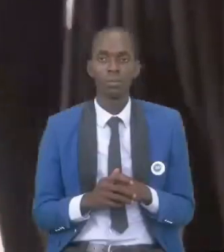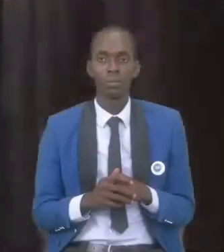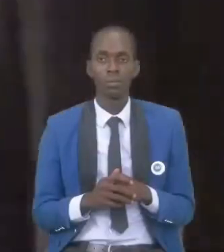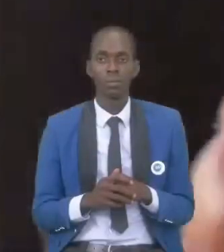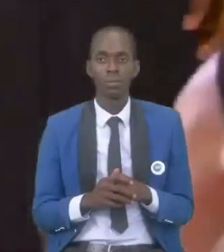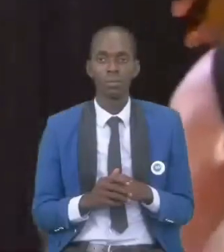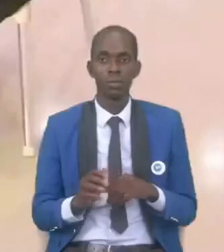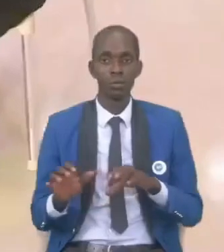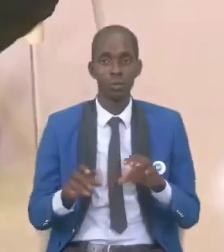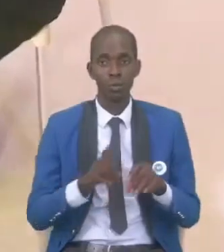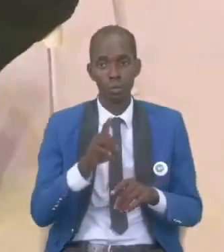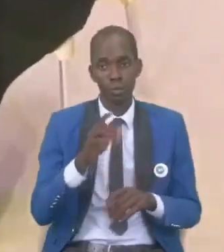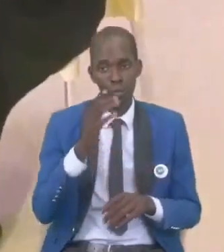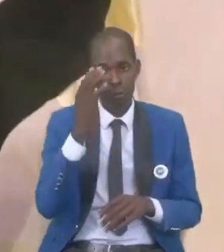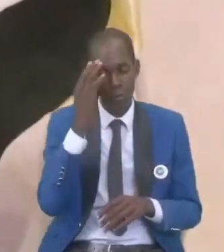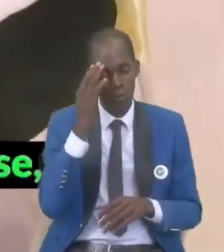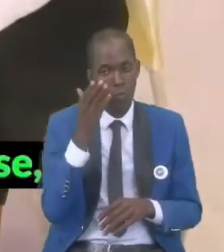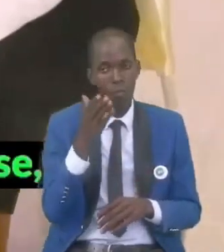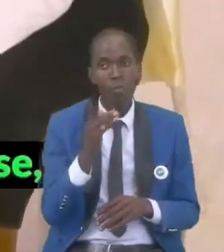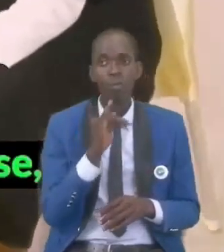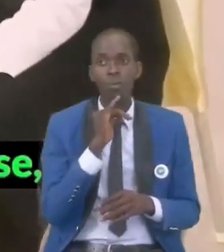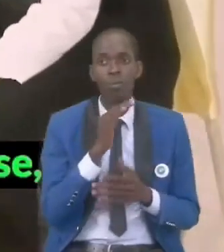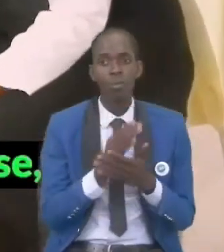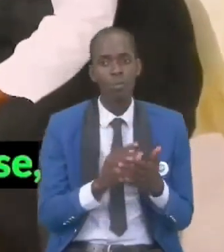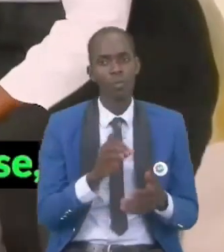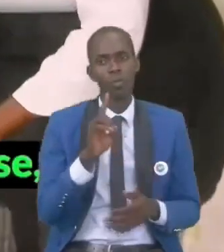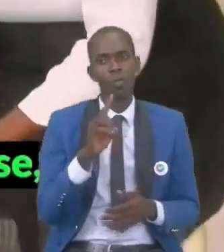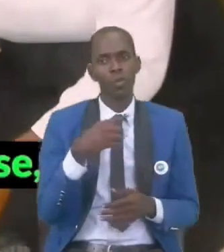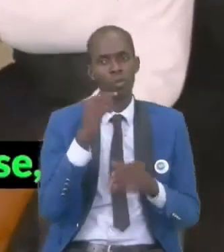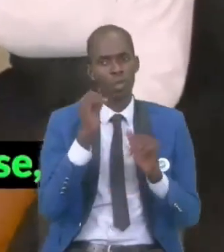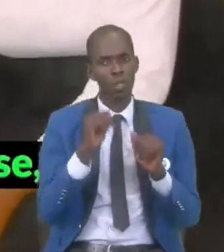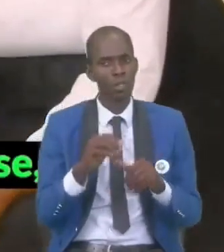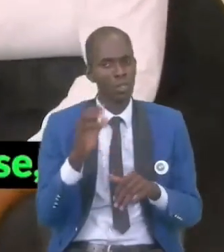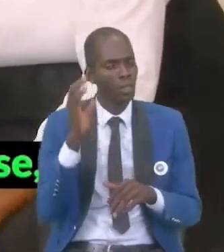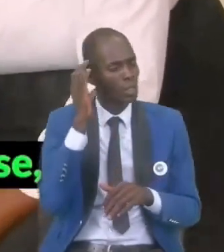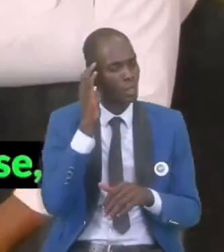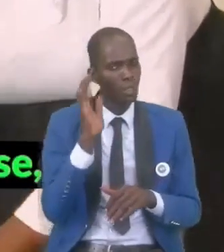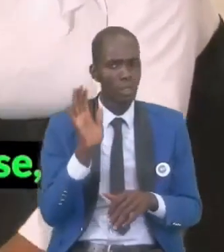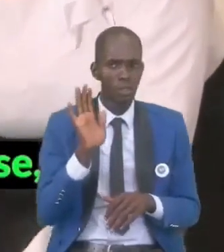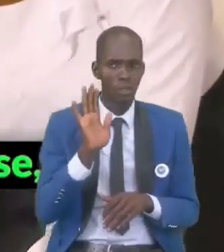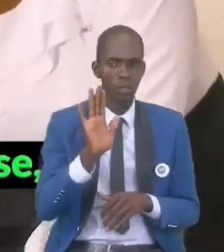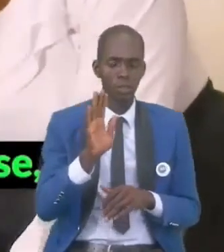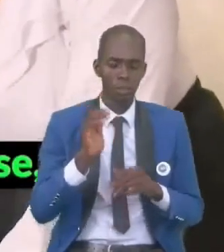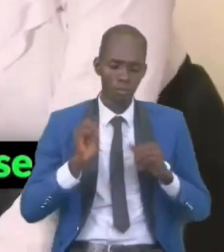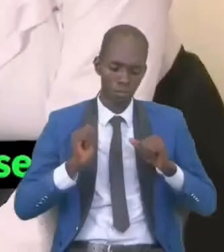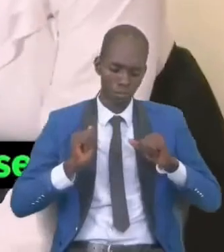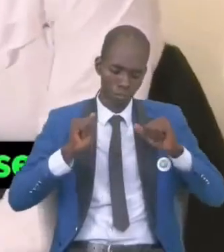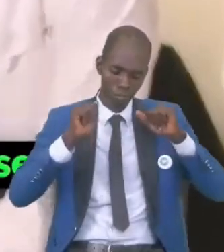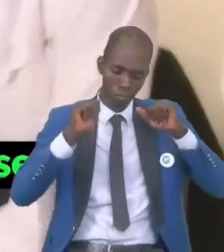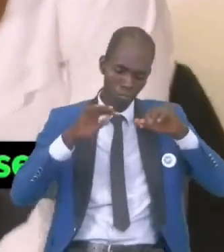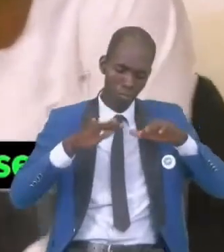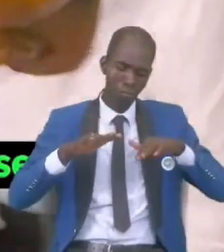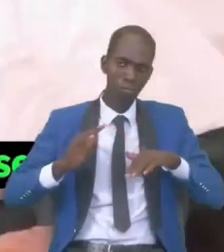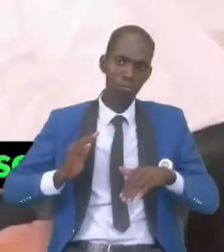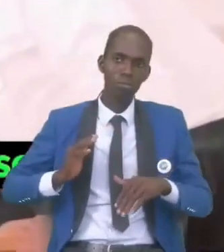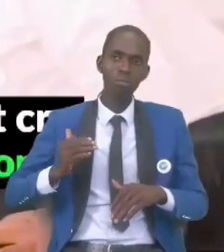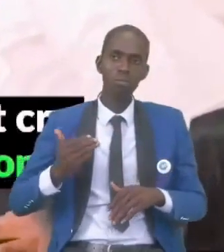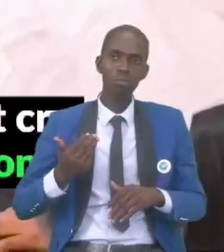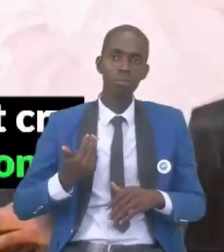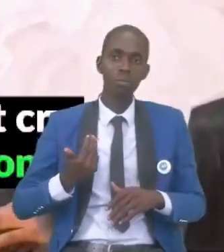Did you know there's someone who can hear your fainted